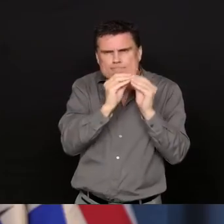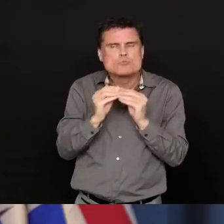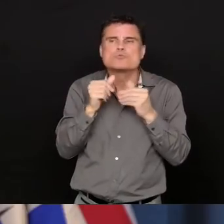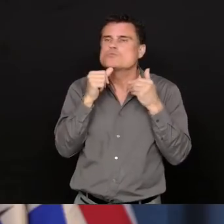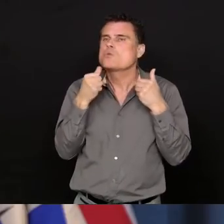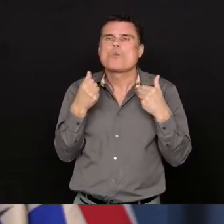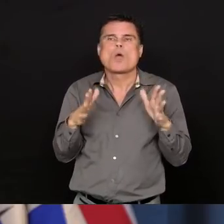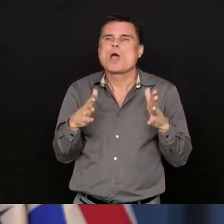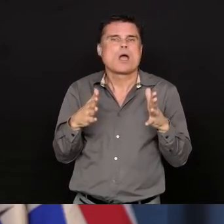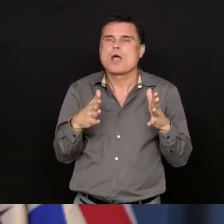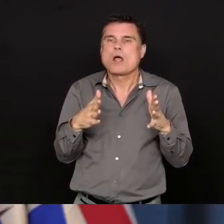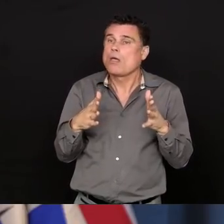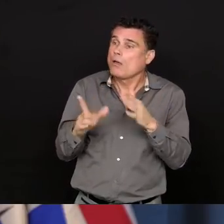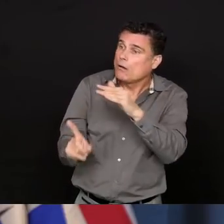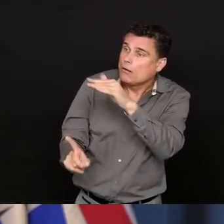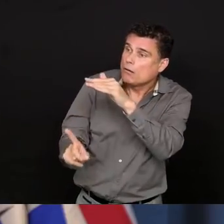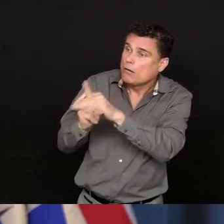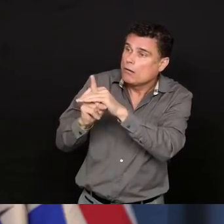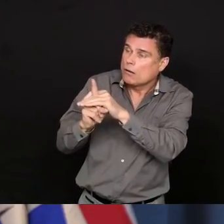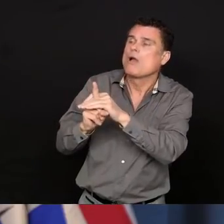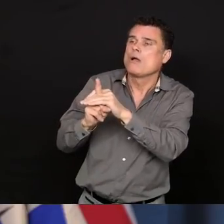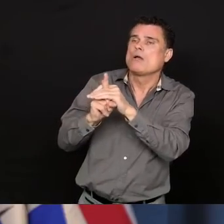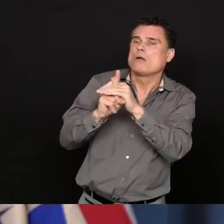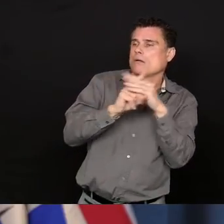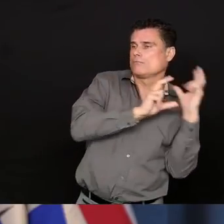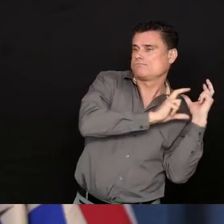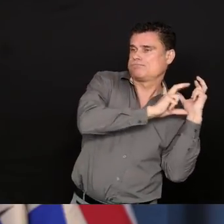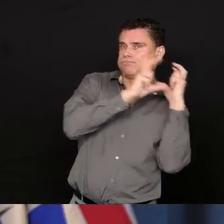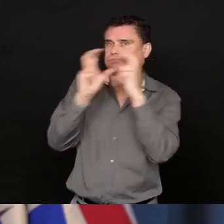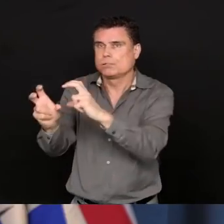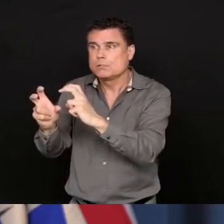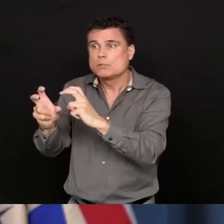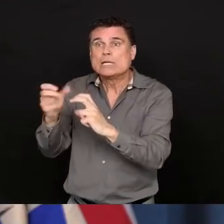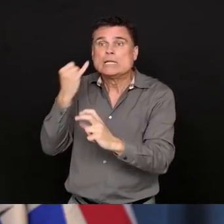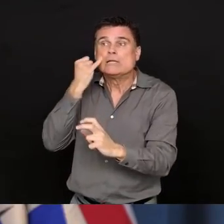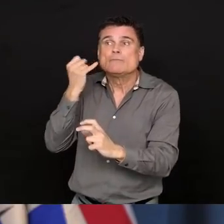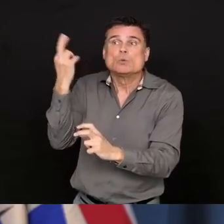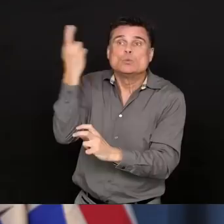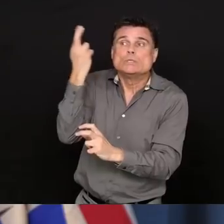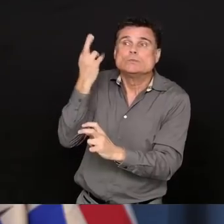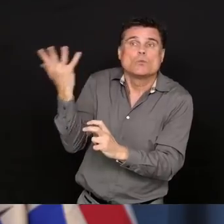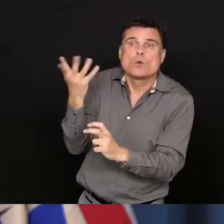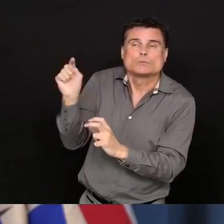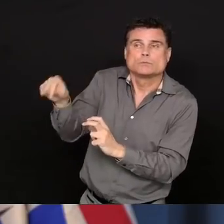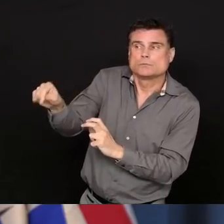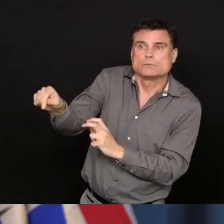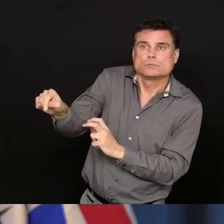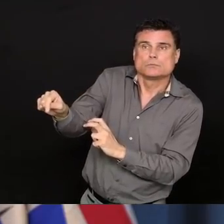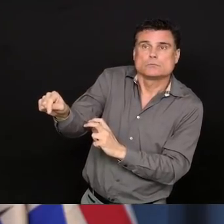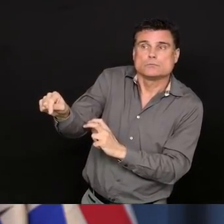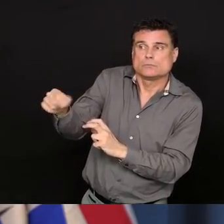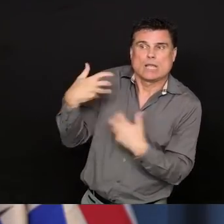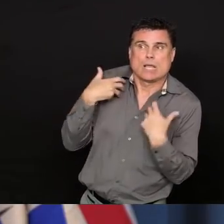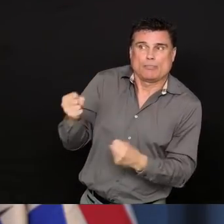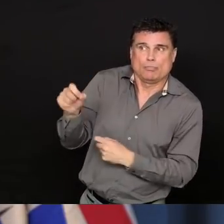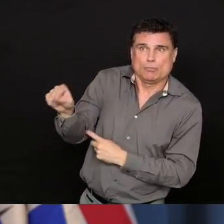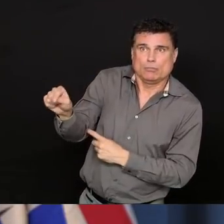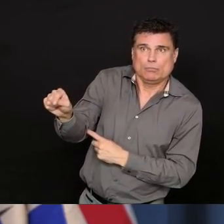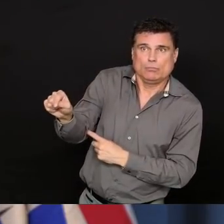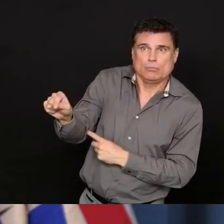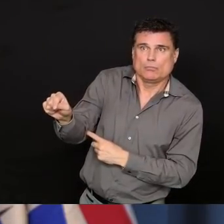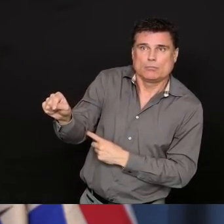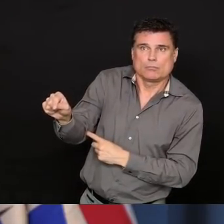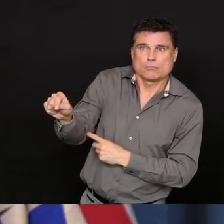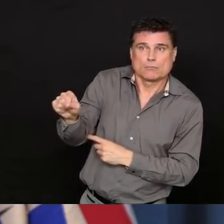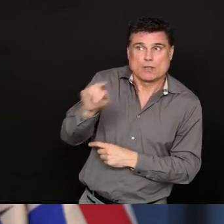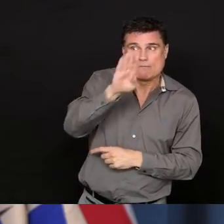about being exposed to COVID-19. And it was discussions with the paramedics, the BCEHS, as